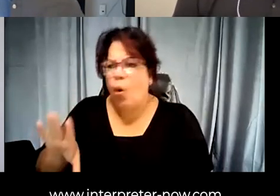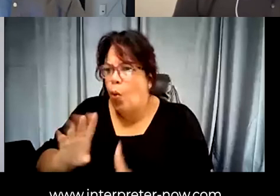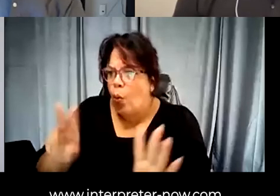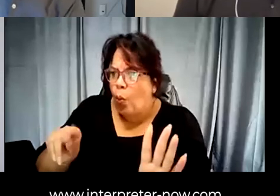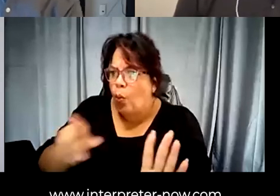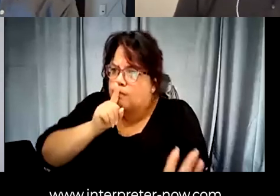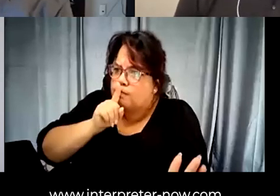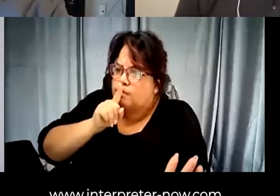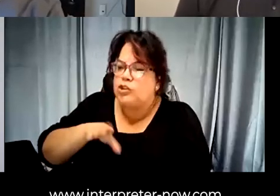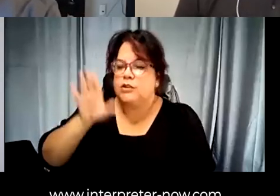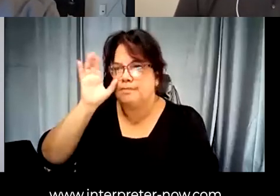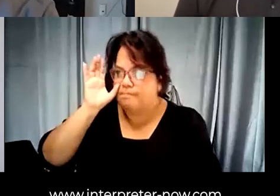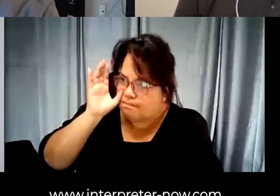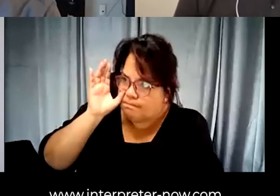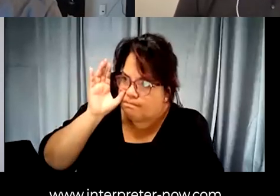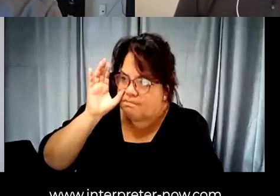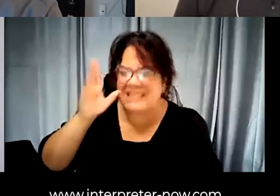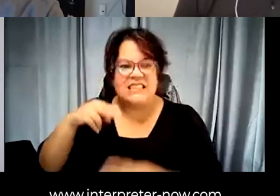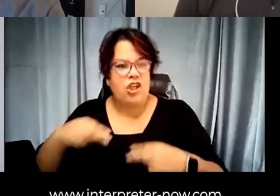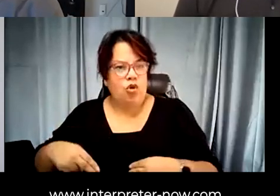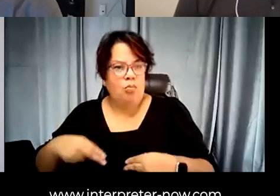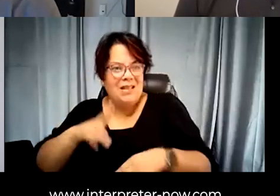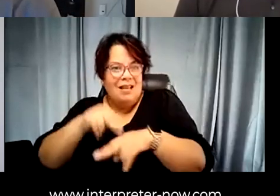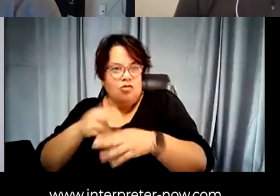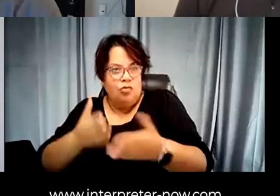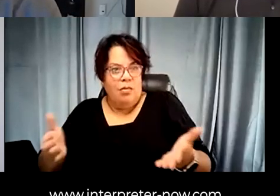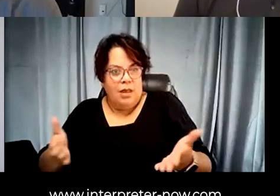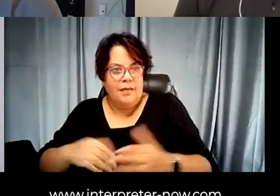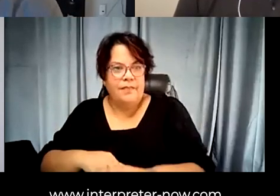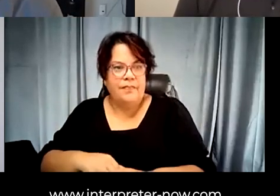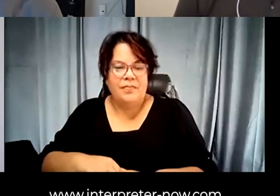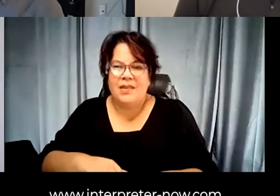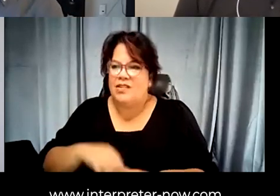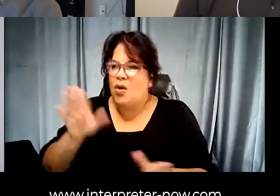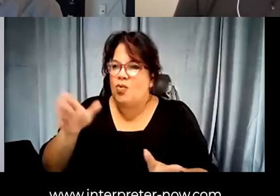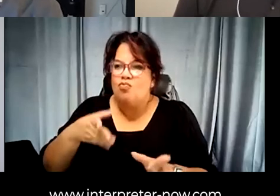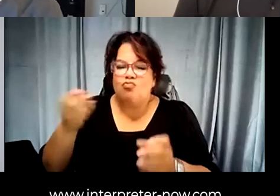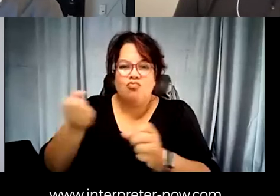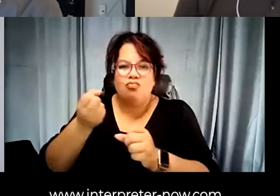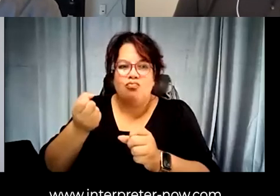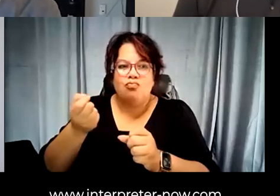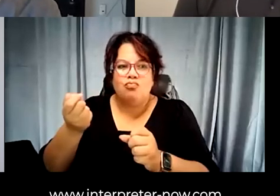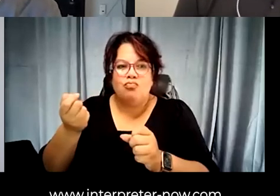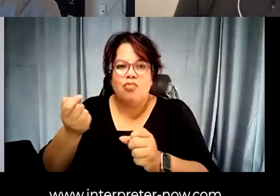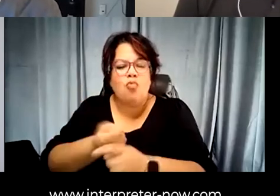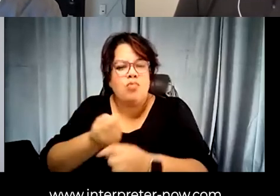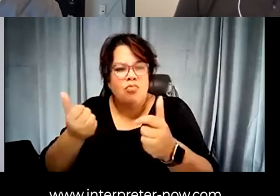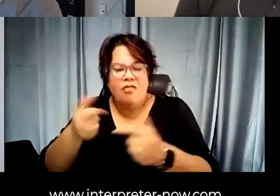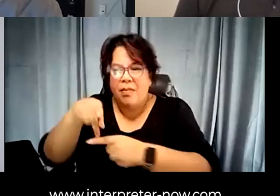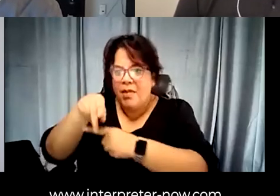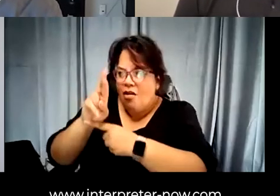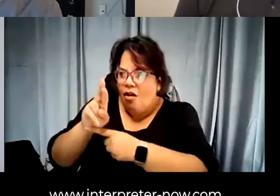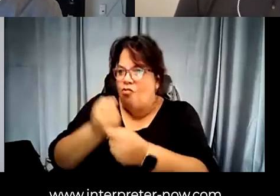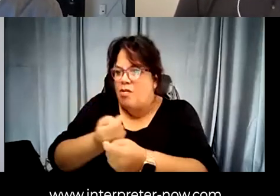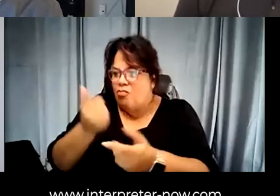I think it's the human thing. Like, that's how, I mean, take out all the PR, take out all the constraints, just